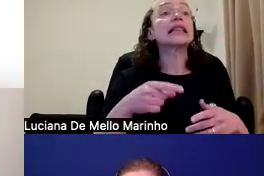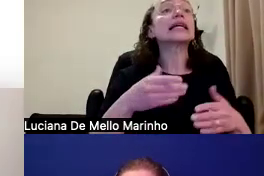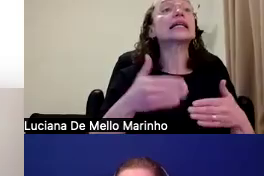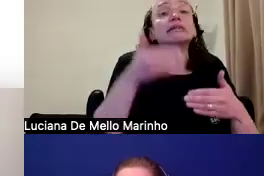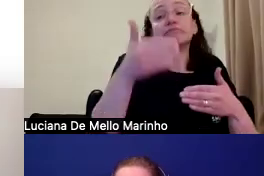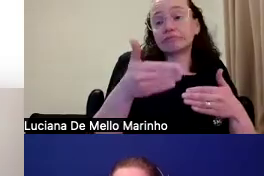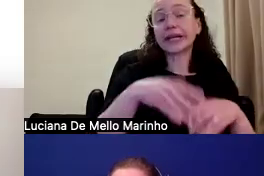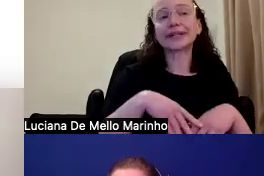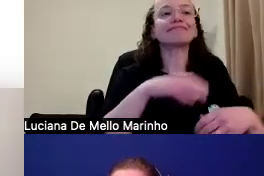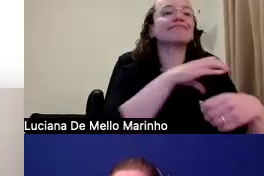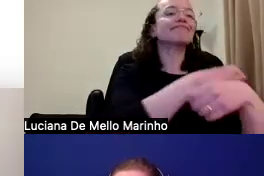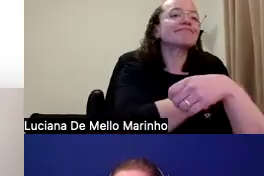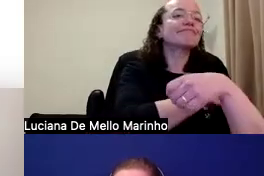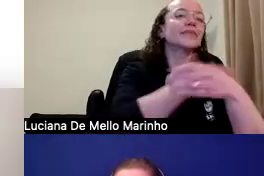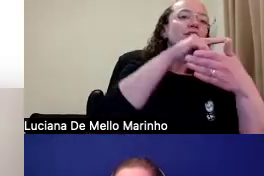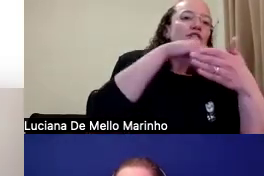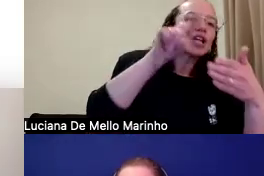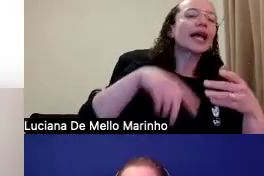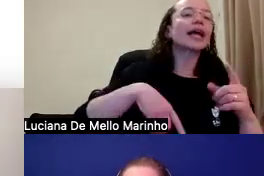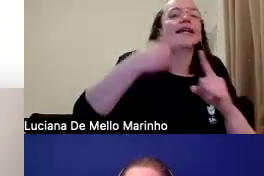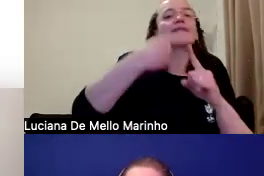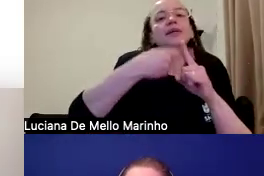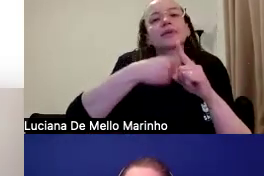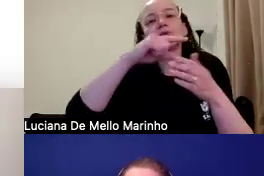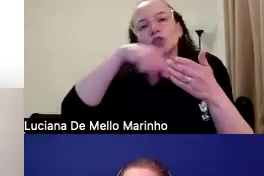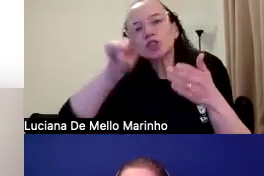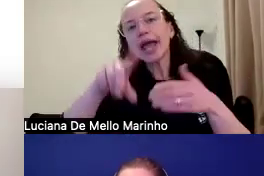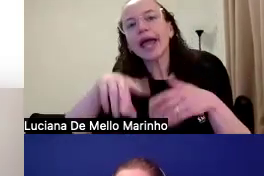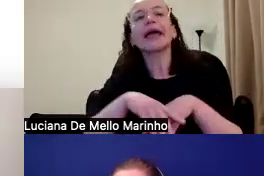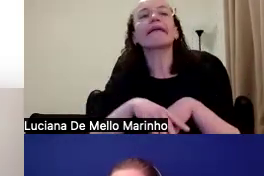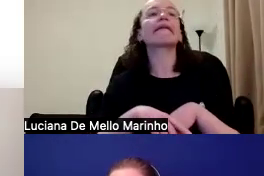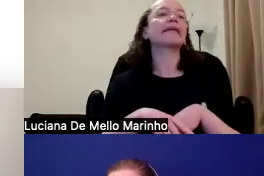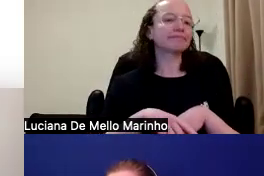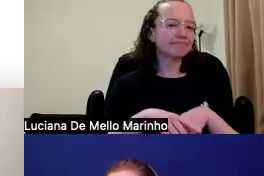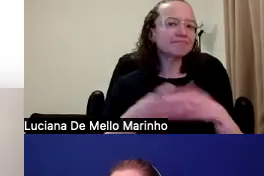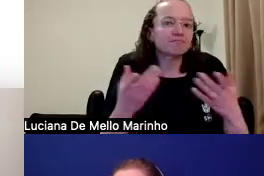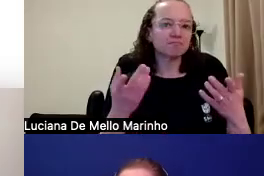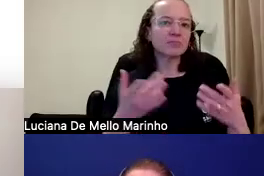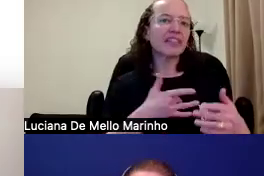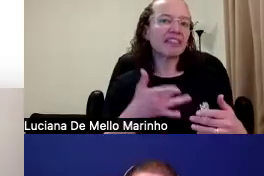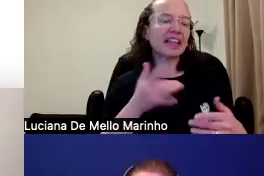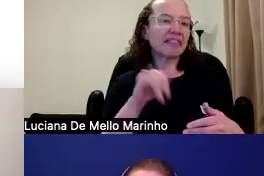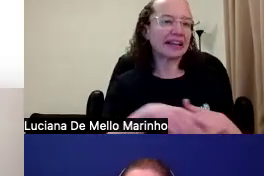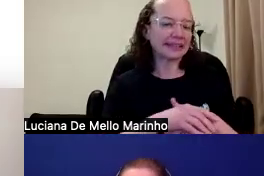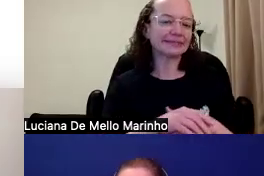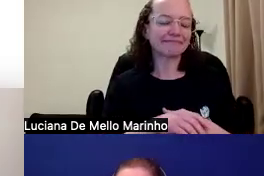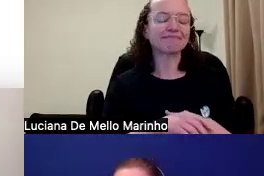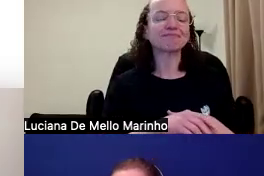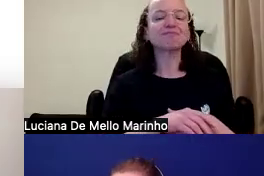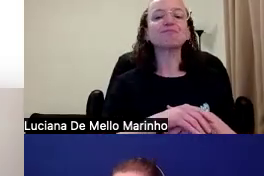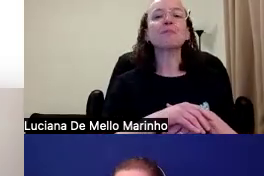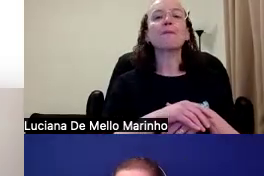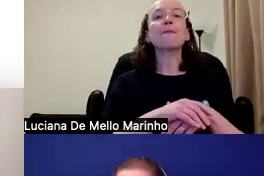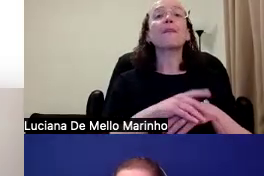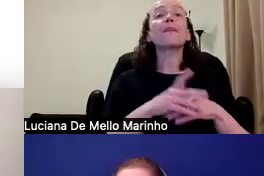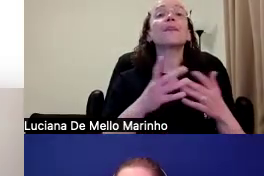had surgery? All of those good questions. And then they want to check for your vitals, your temperature, your blood pressure,